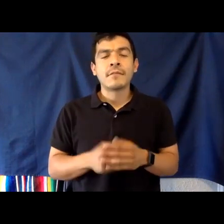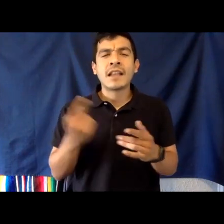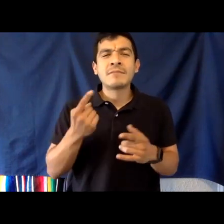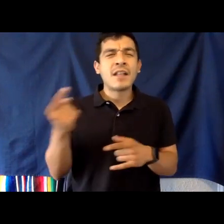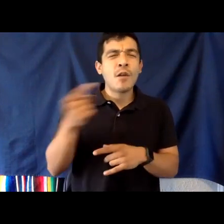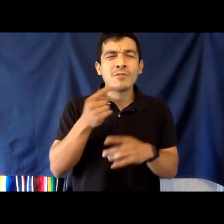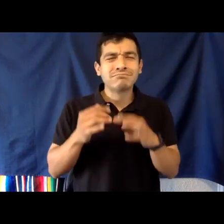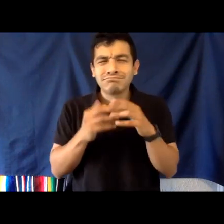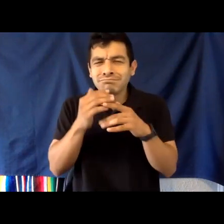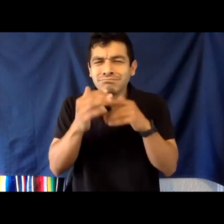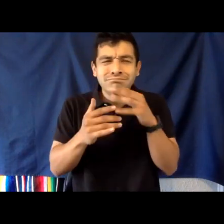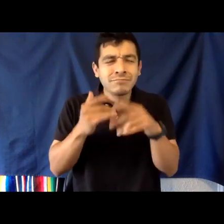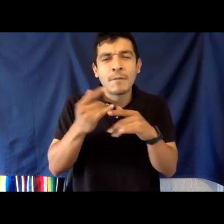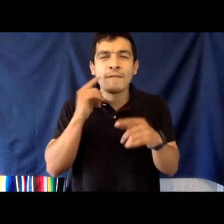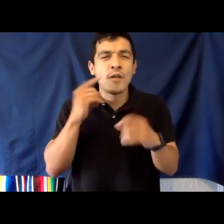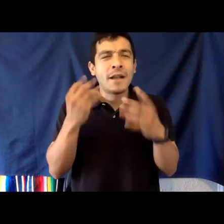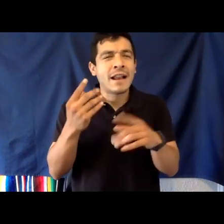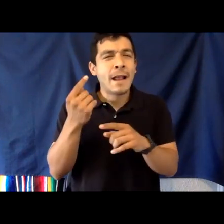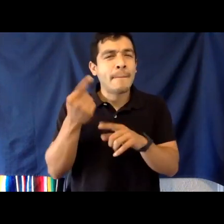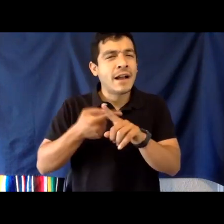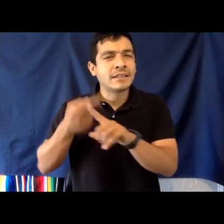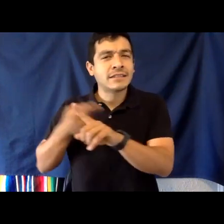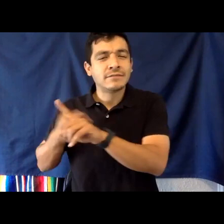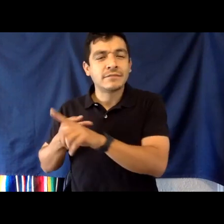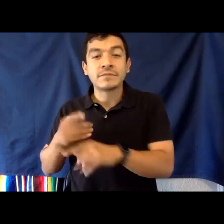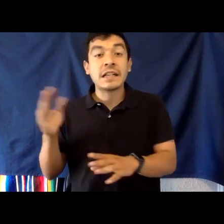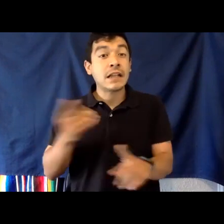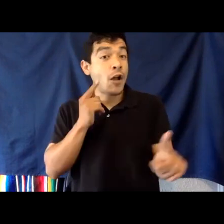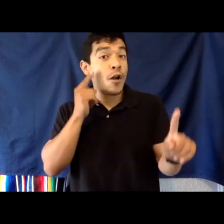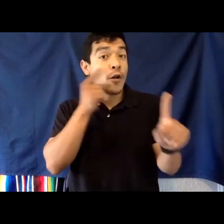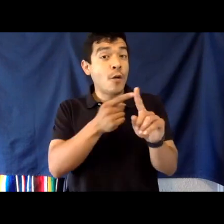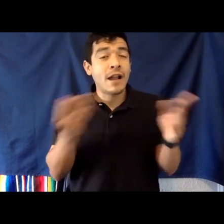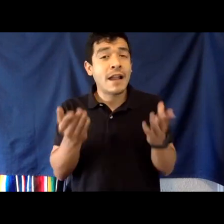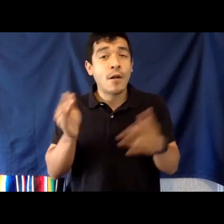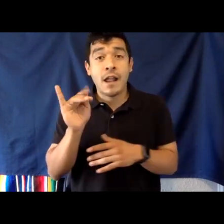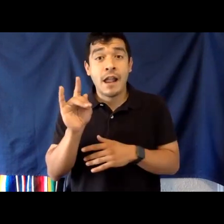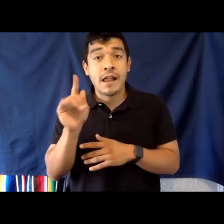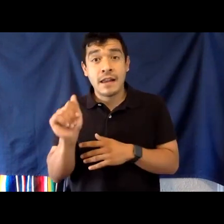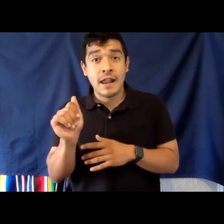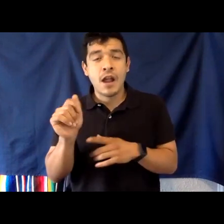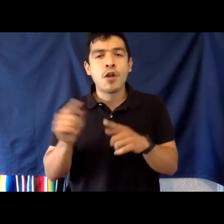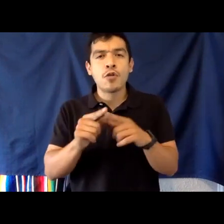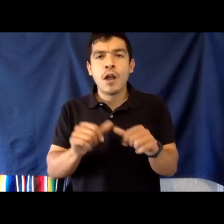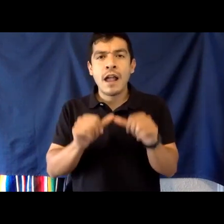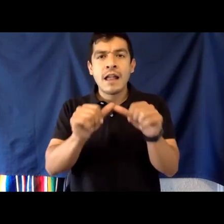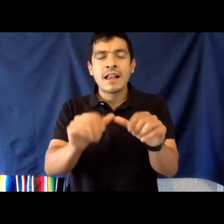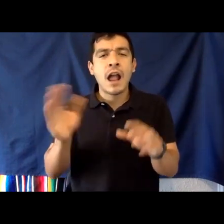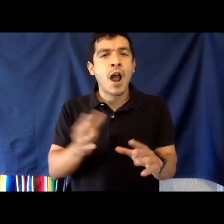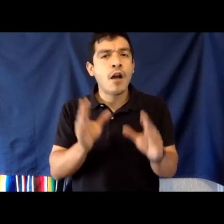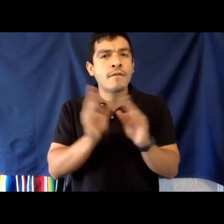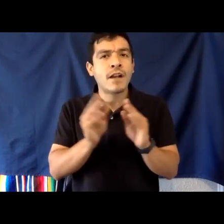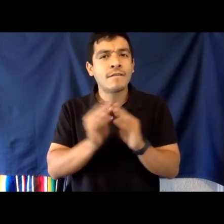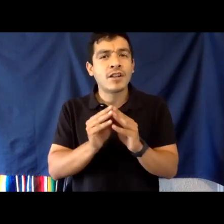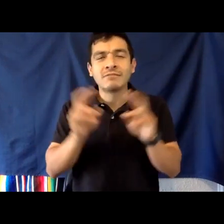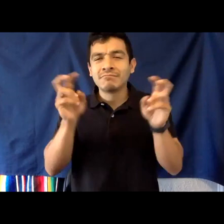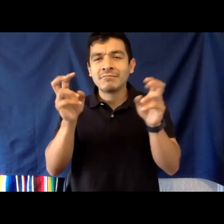several months. It's been our goal at the IDA to continue the spirit of our conference, Getting Real, in the